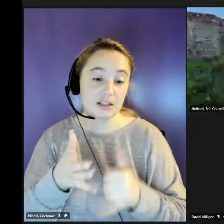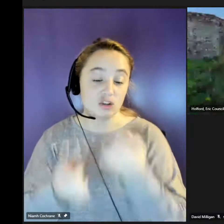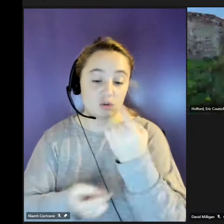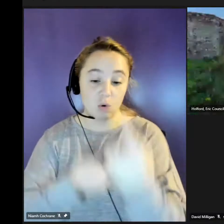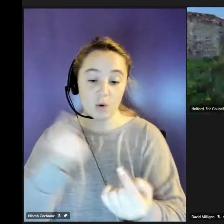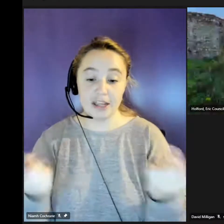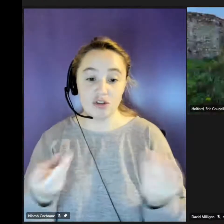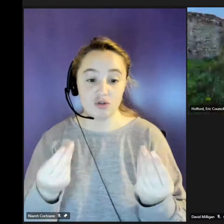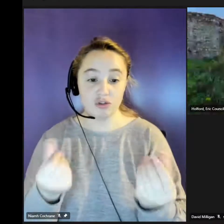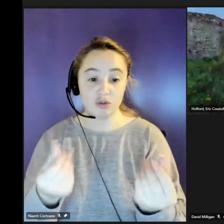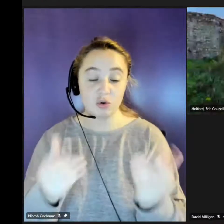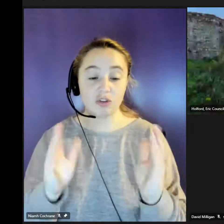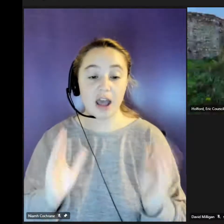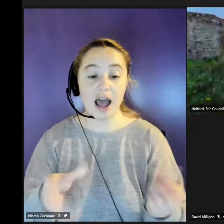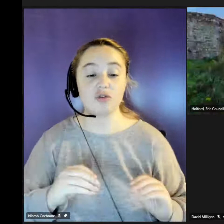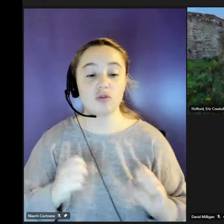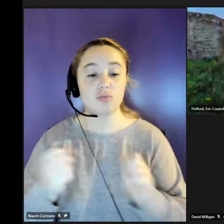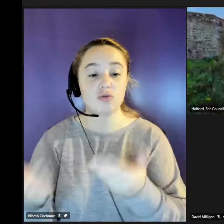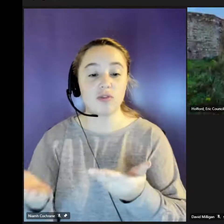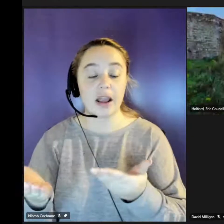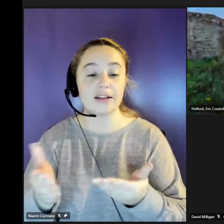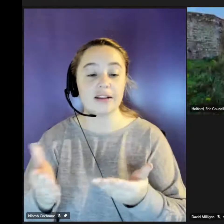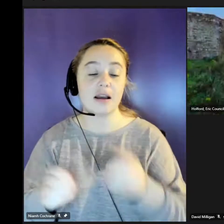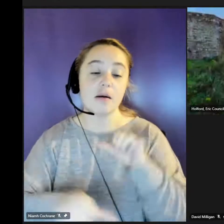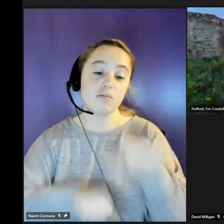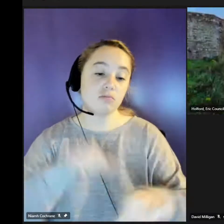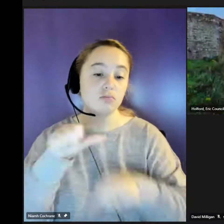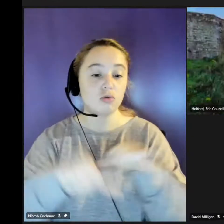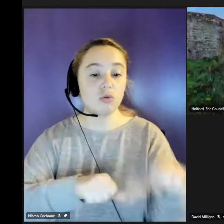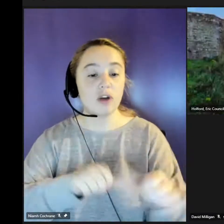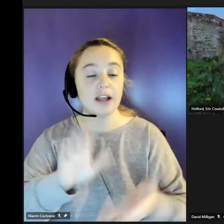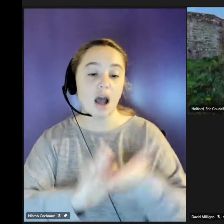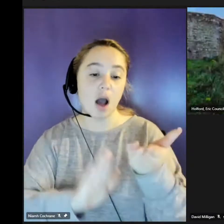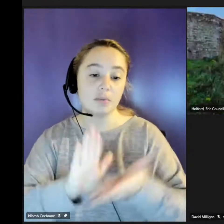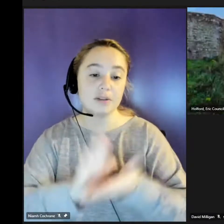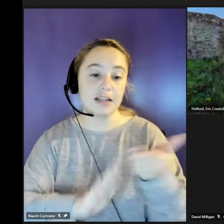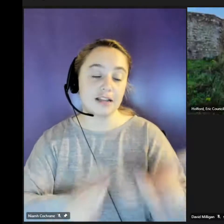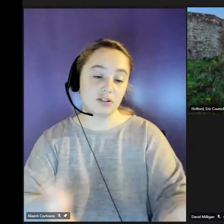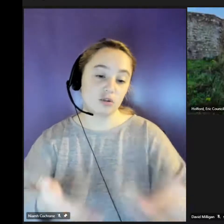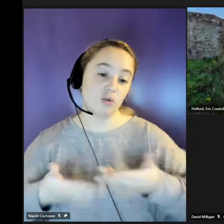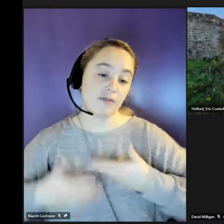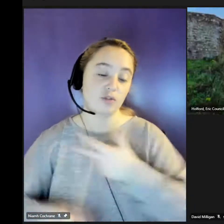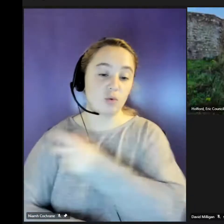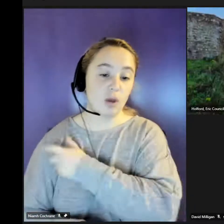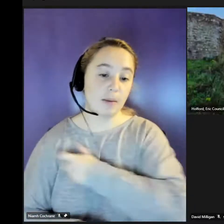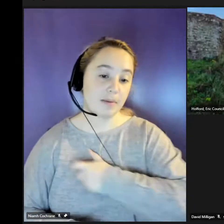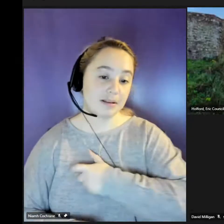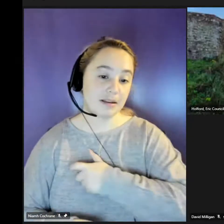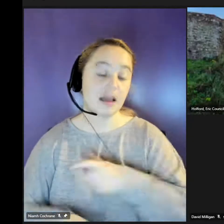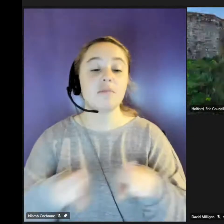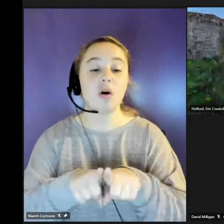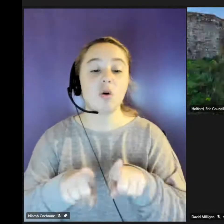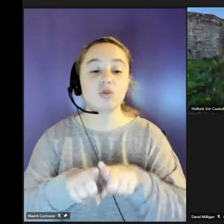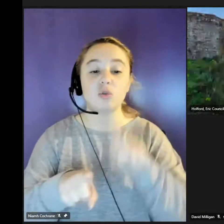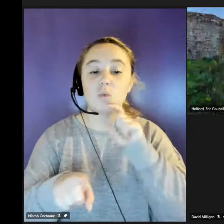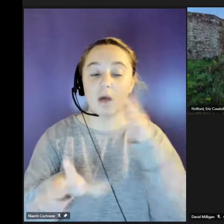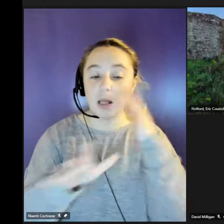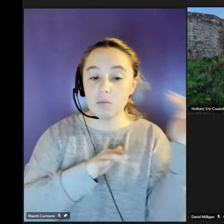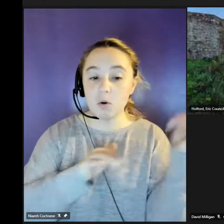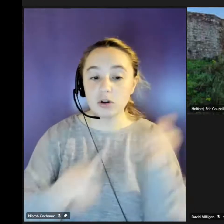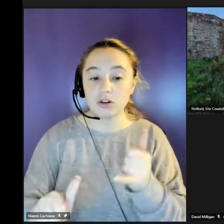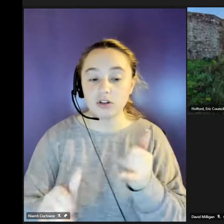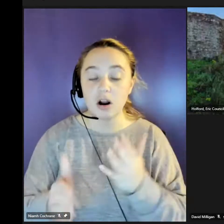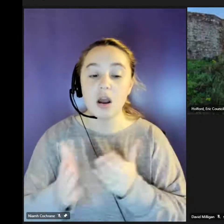to provide a Q2 progress update for this committee, but they will also be monitoring it through their own resource